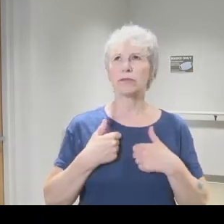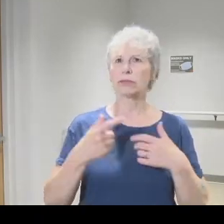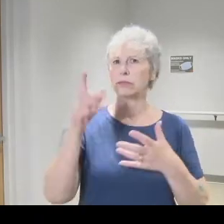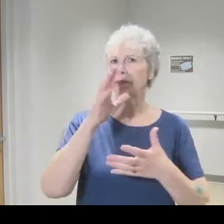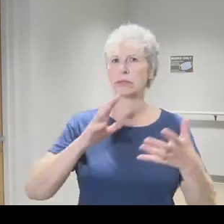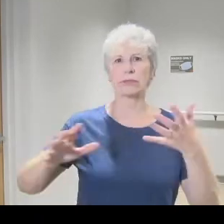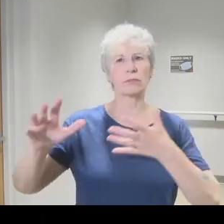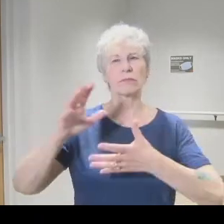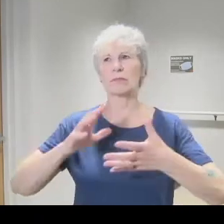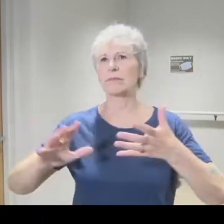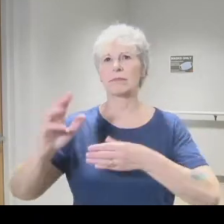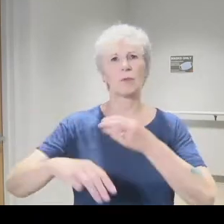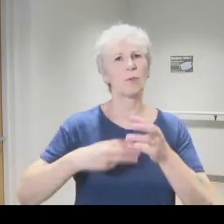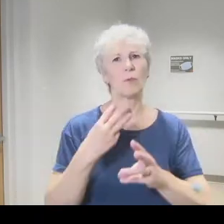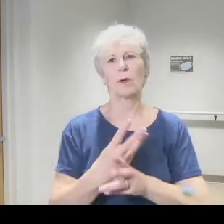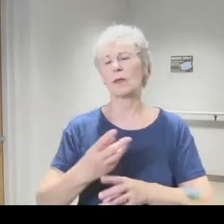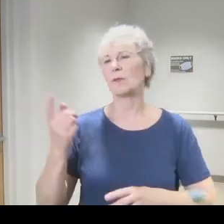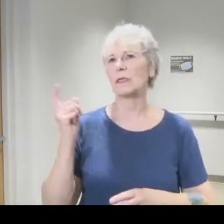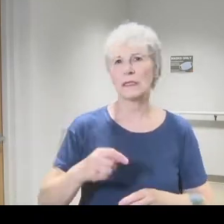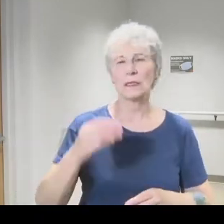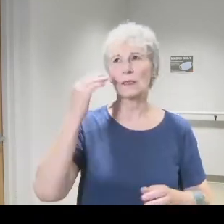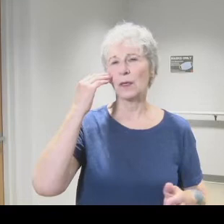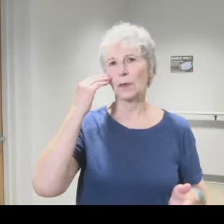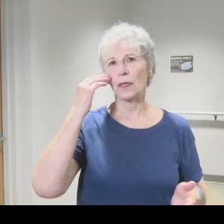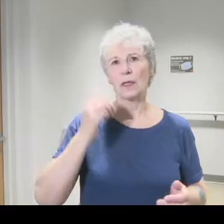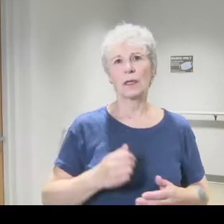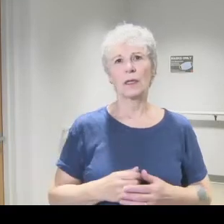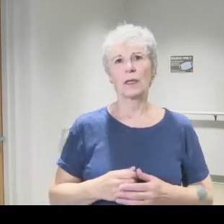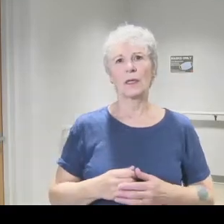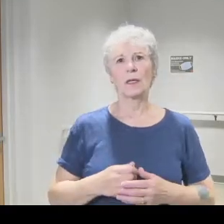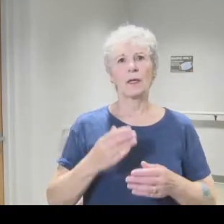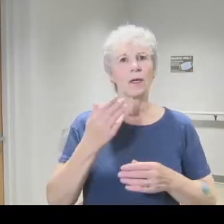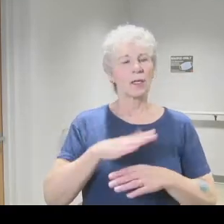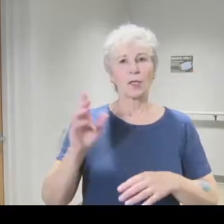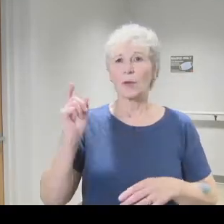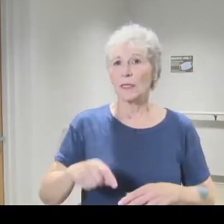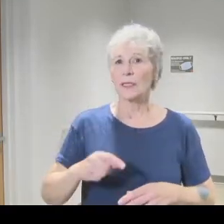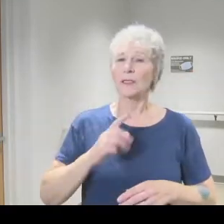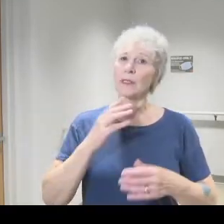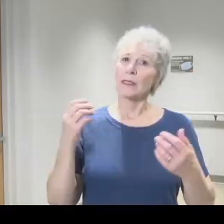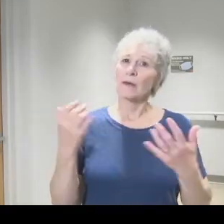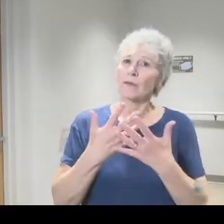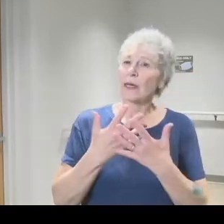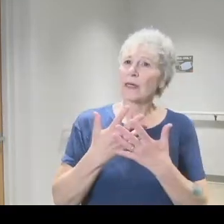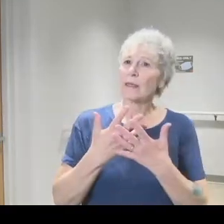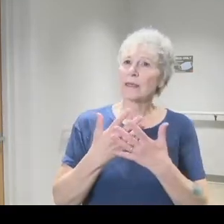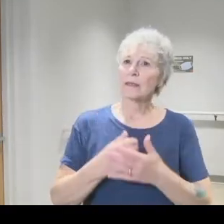world. We need to know that we don't need to be afraid. I'm going to help you to see why not.